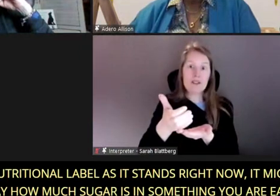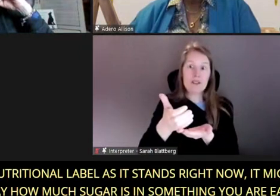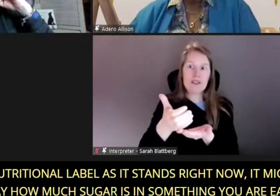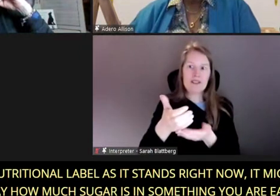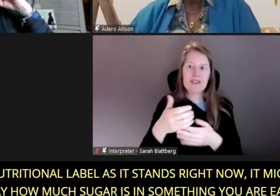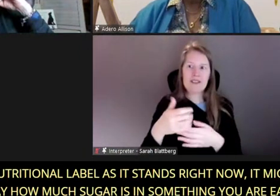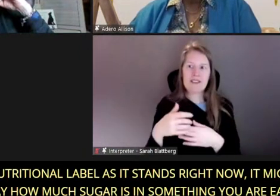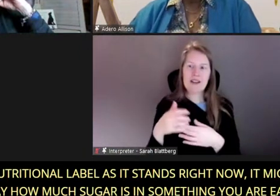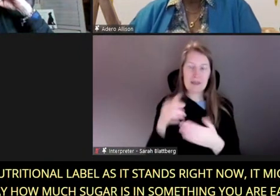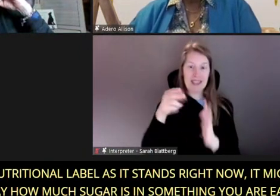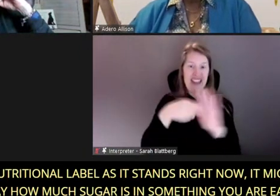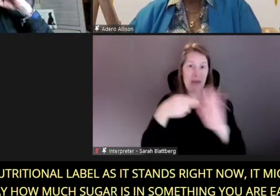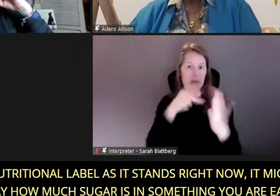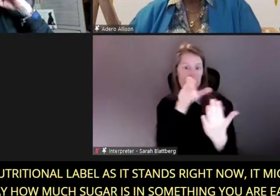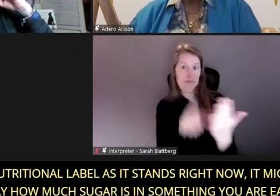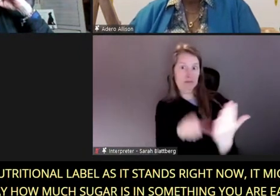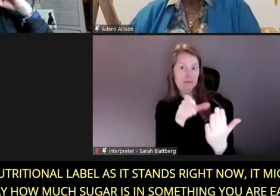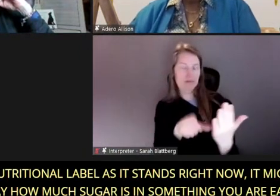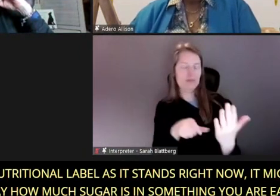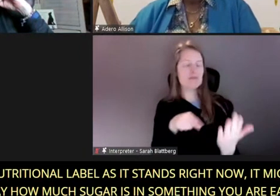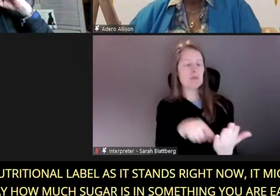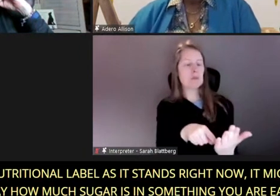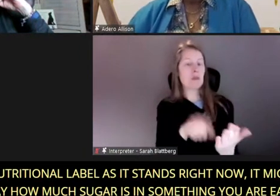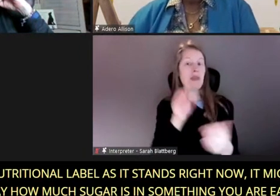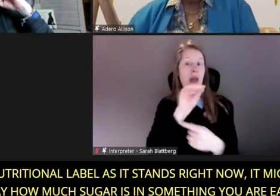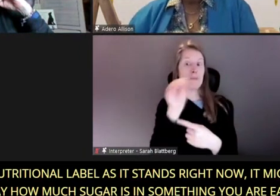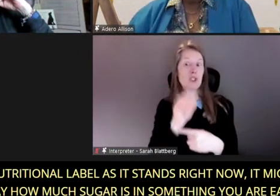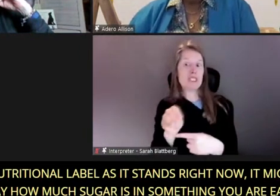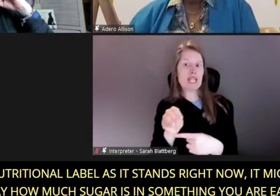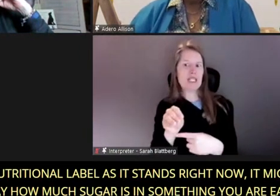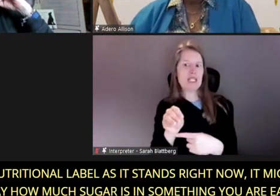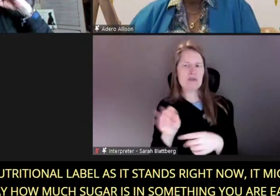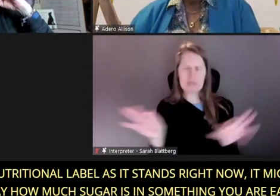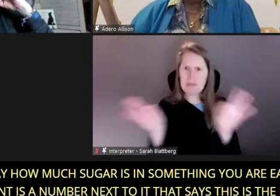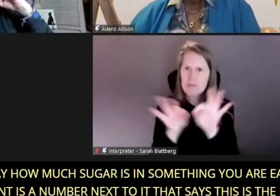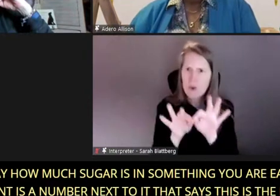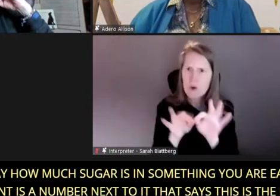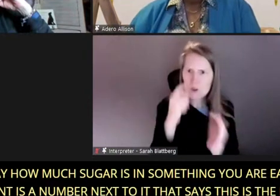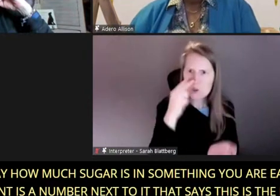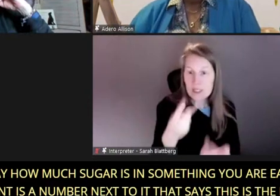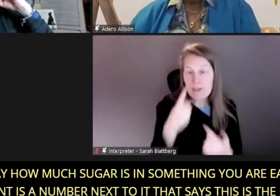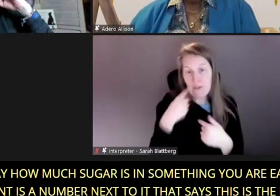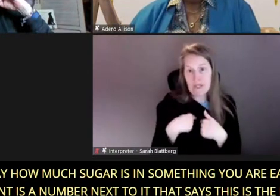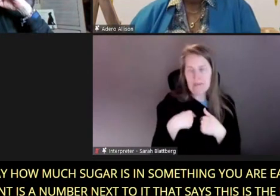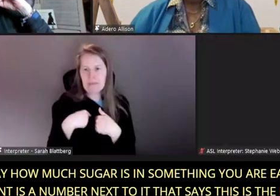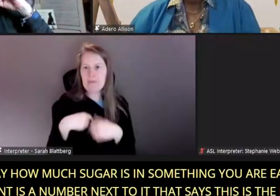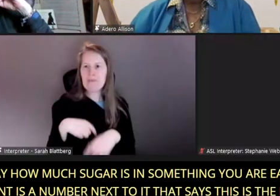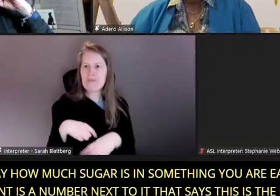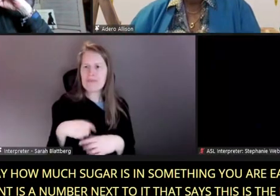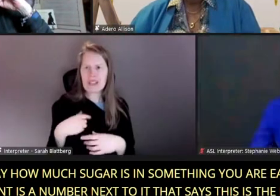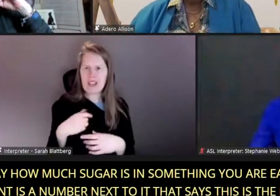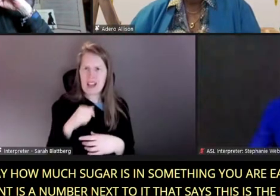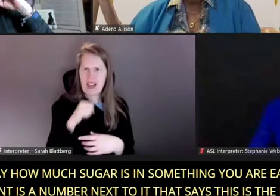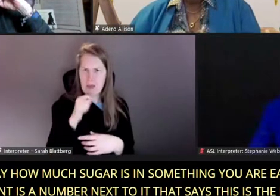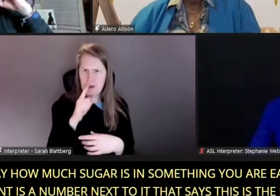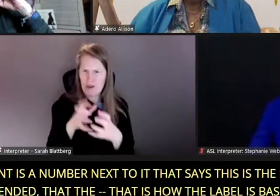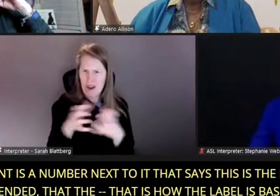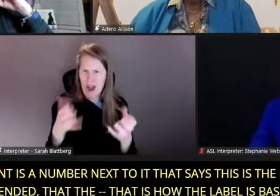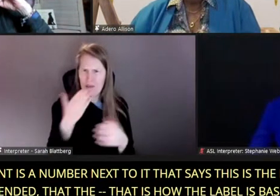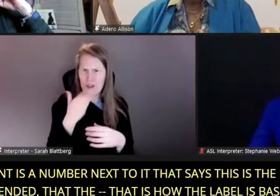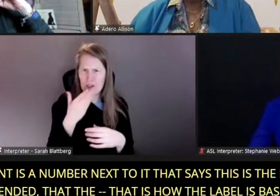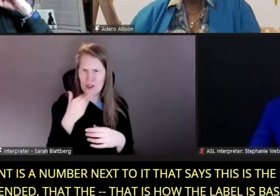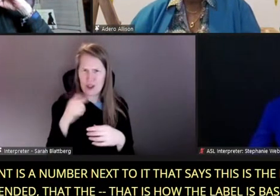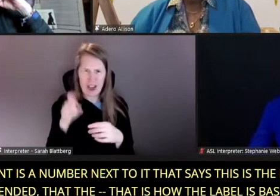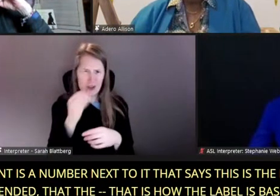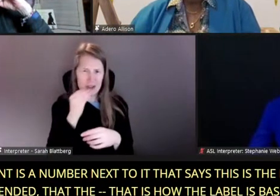that's how the label is based on. And that percentage is really important for me because I don't know how much sugar I should be eating in a day or how